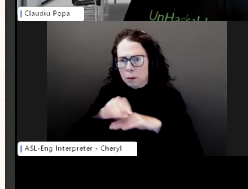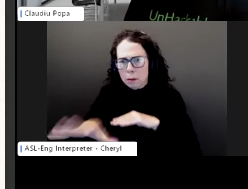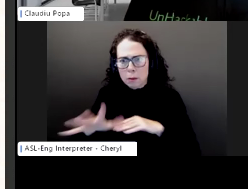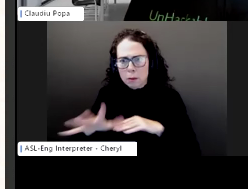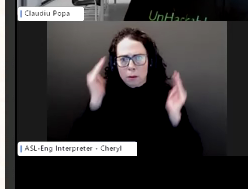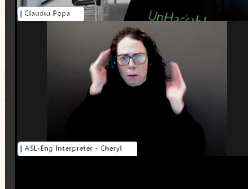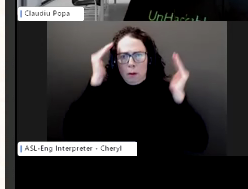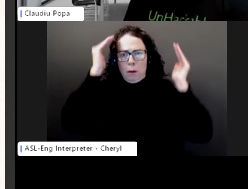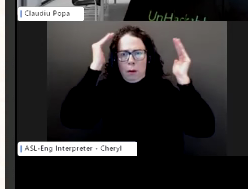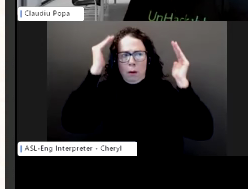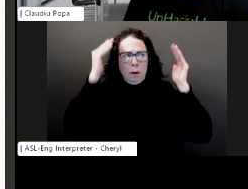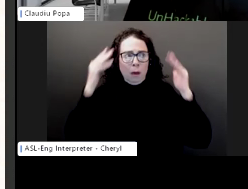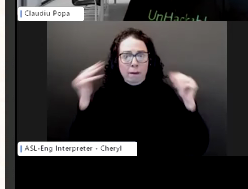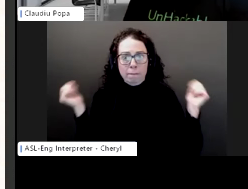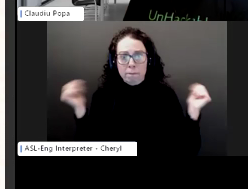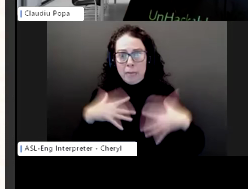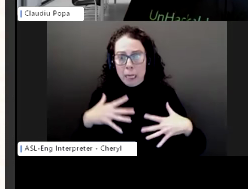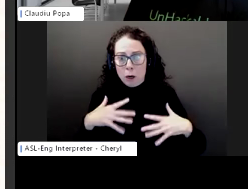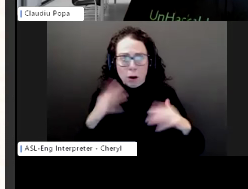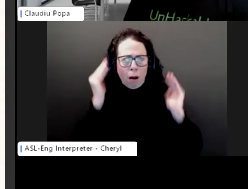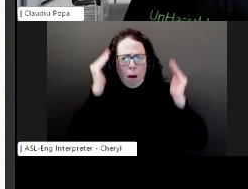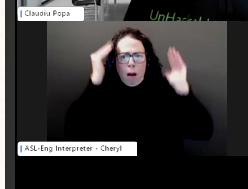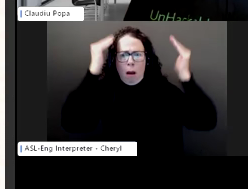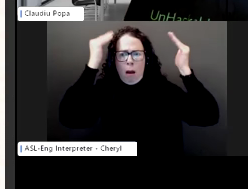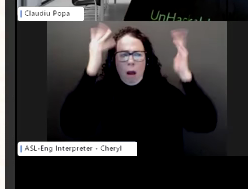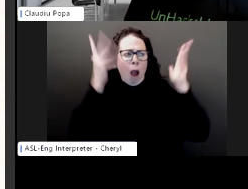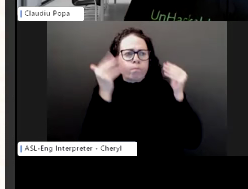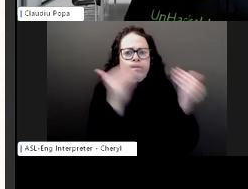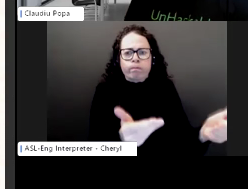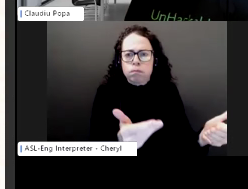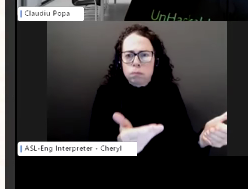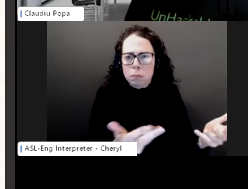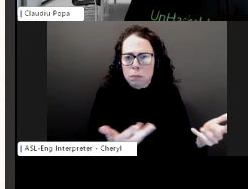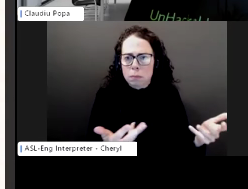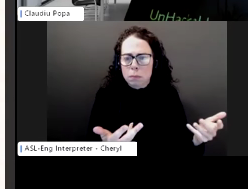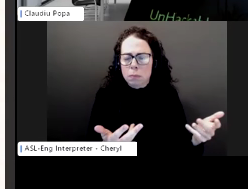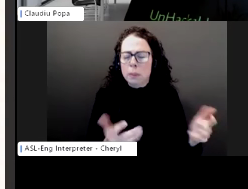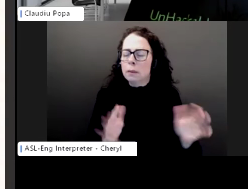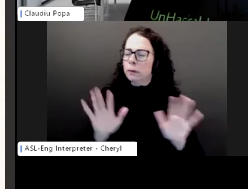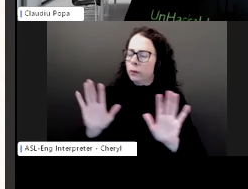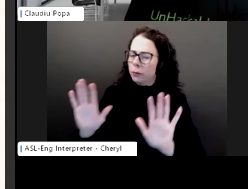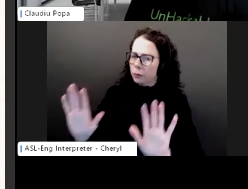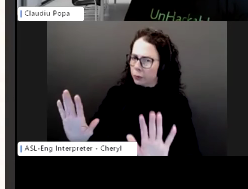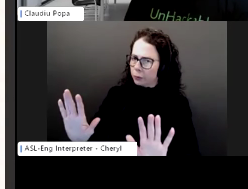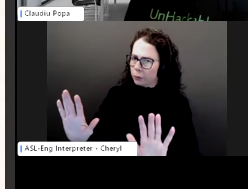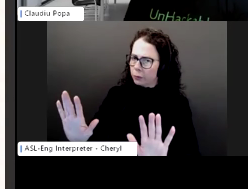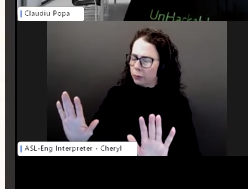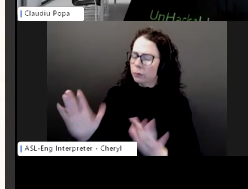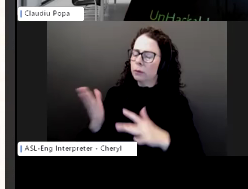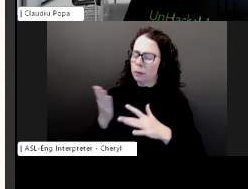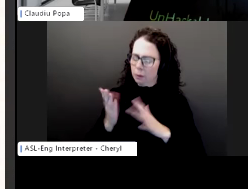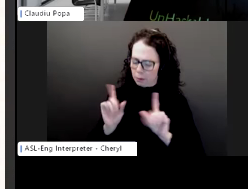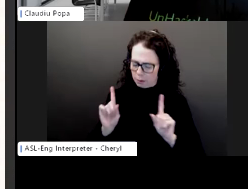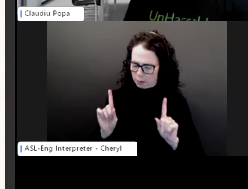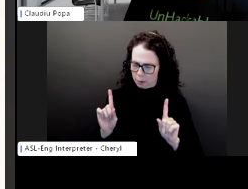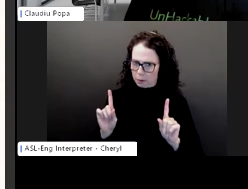need to ask right then and there, which is why the recommendation is always take a breath, take a step back, hang